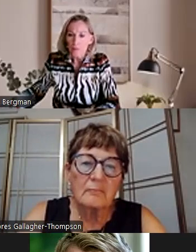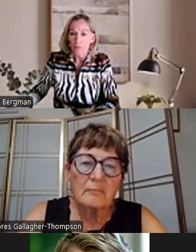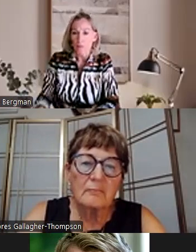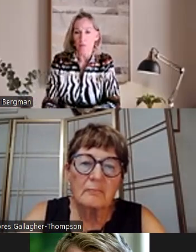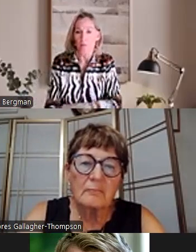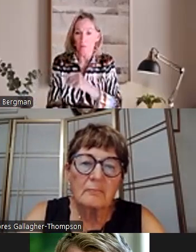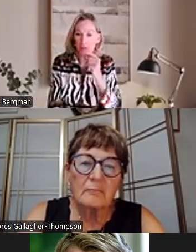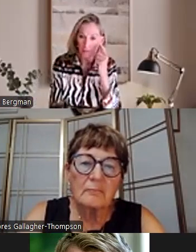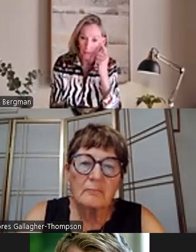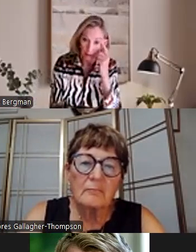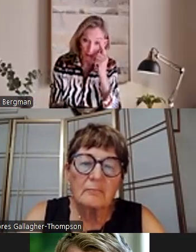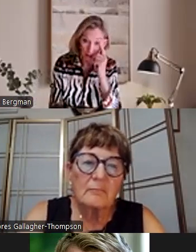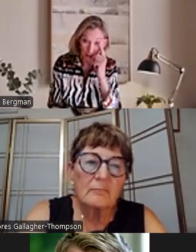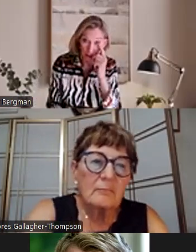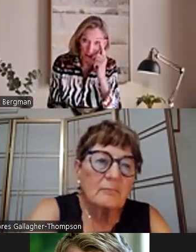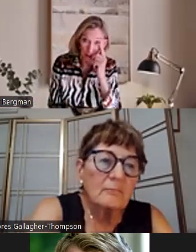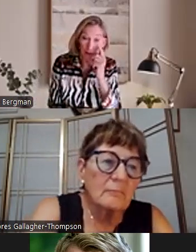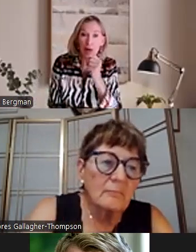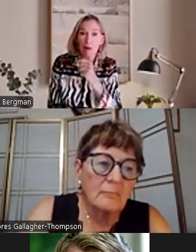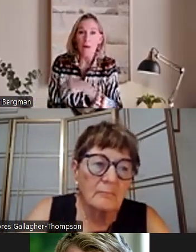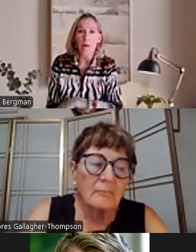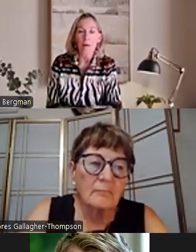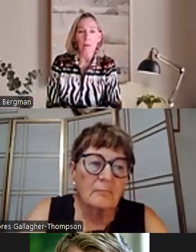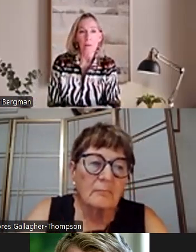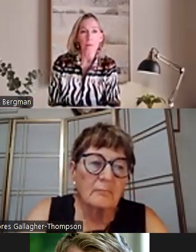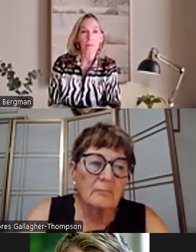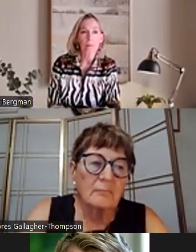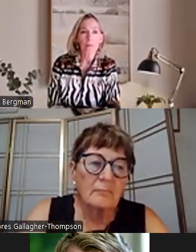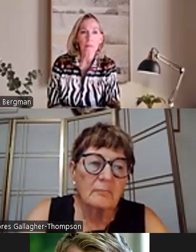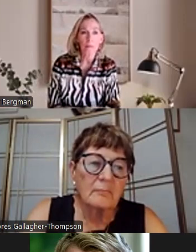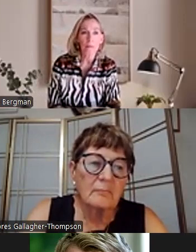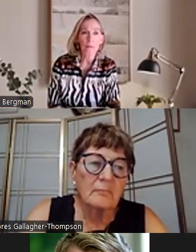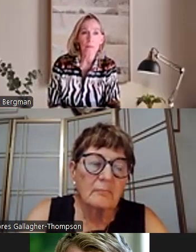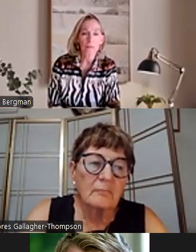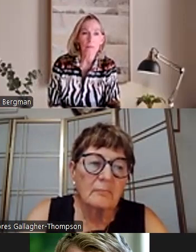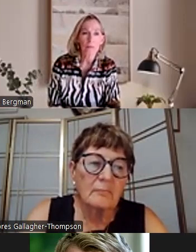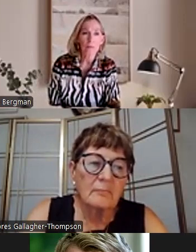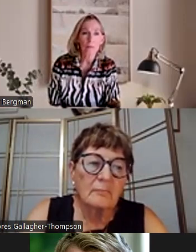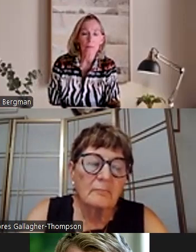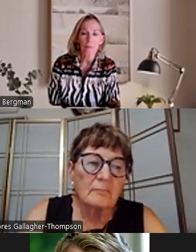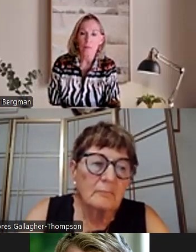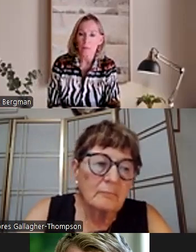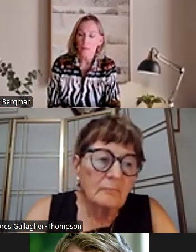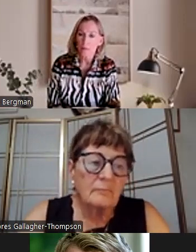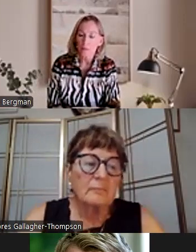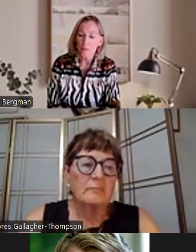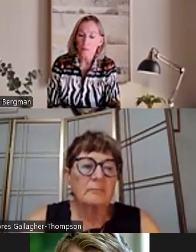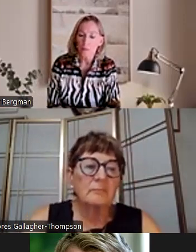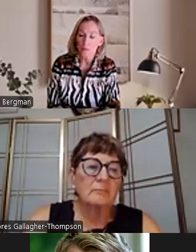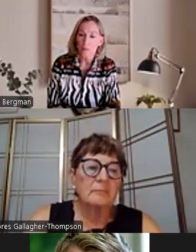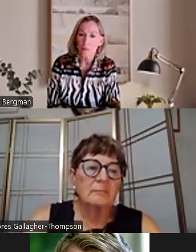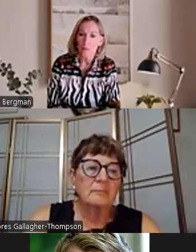all, or maybe at all. And I'll just put it out there. So the